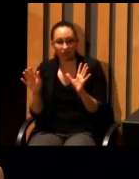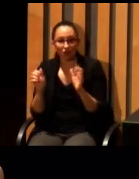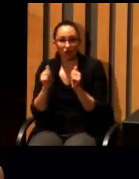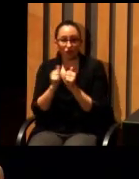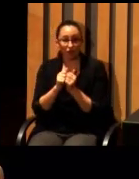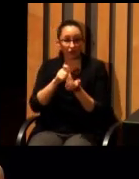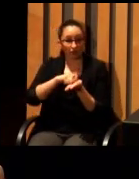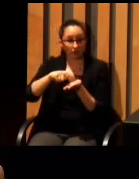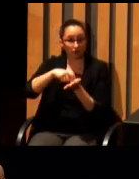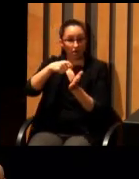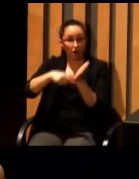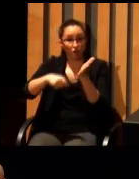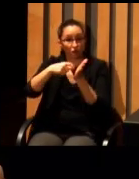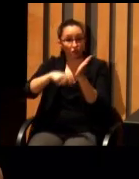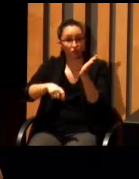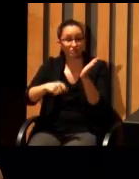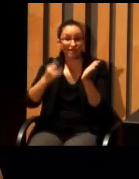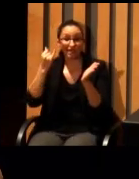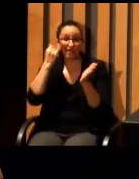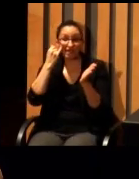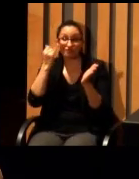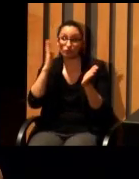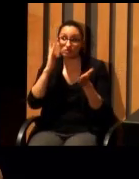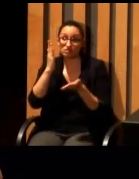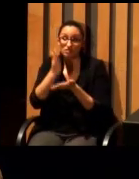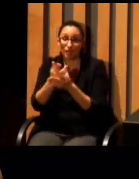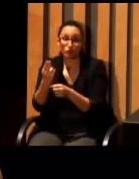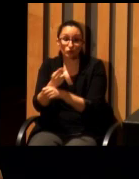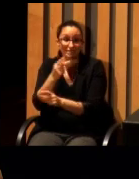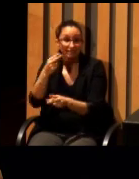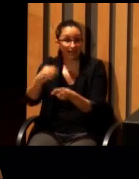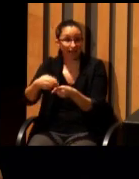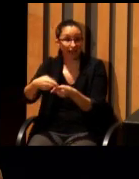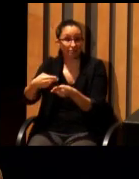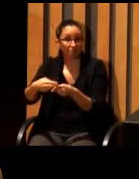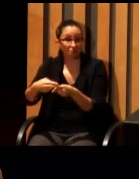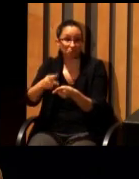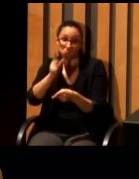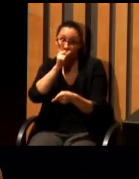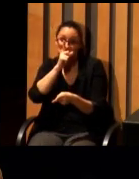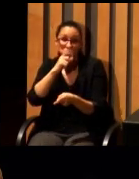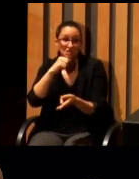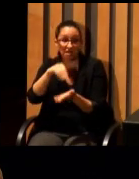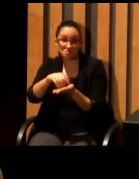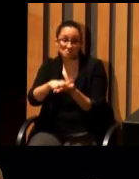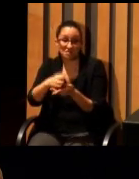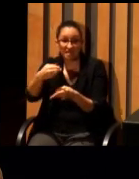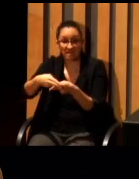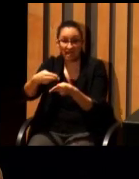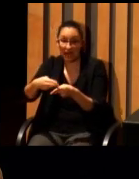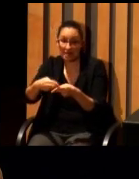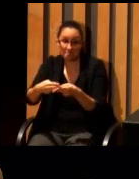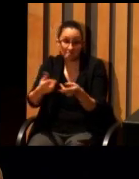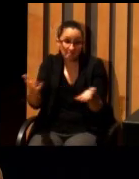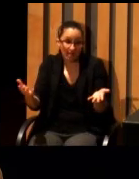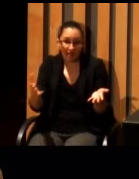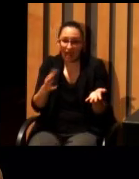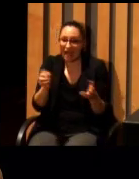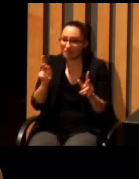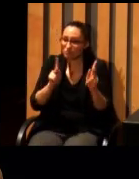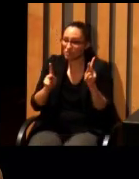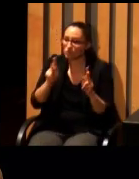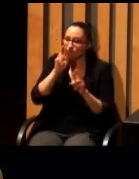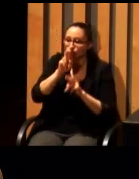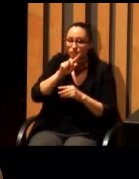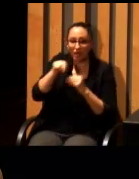are written, if they cease to use the name, and get and folks who are making, who are reporting